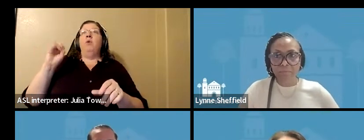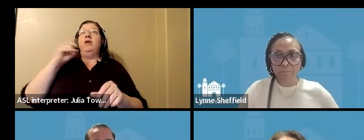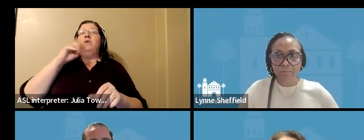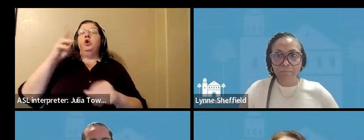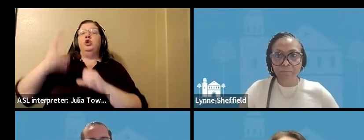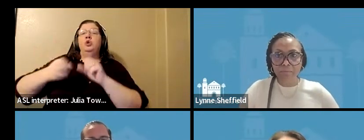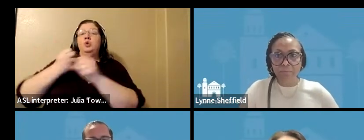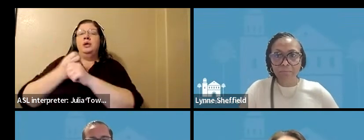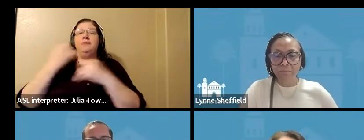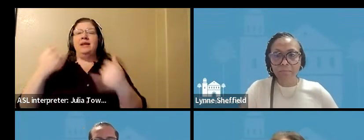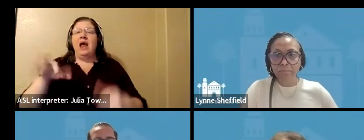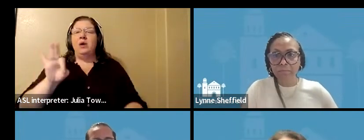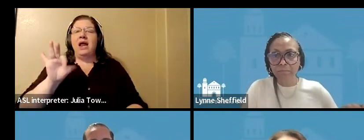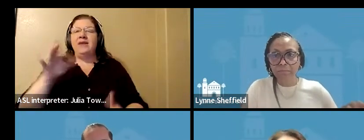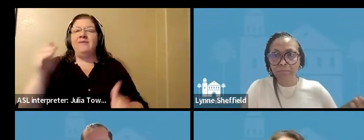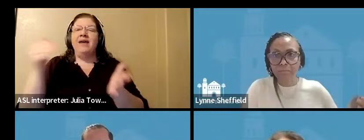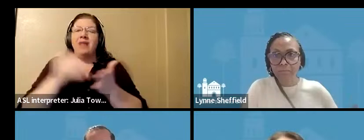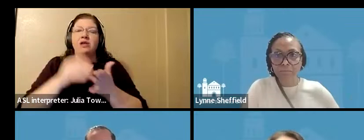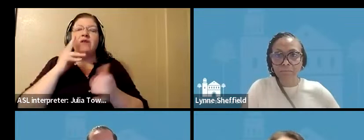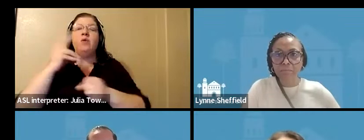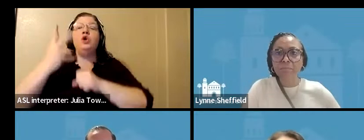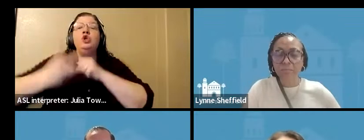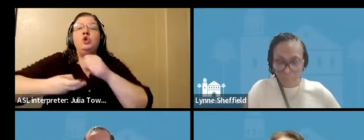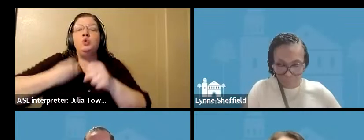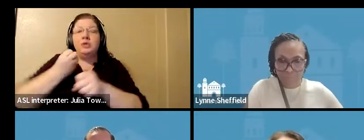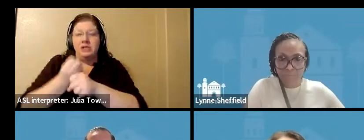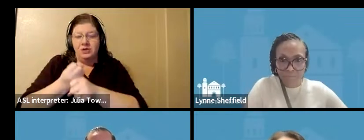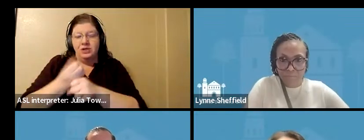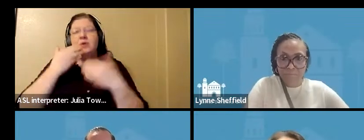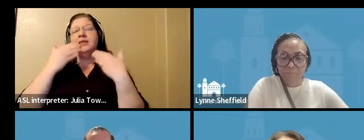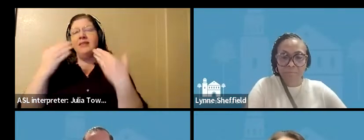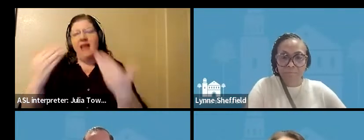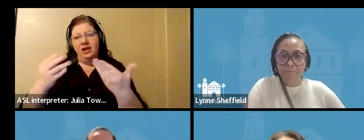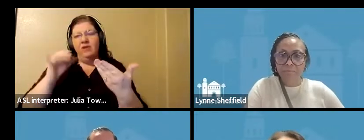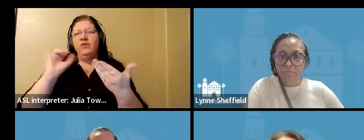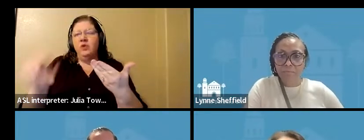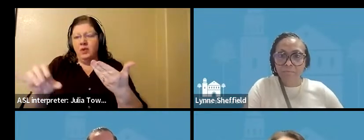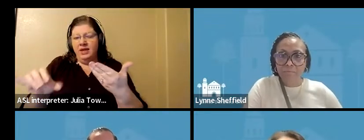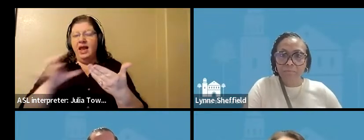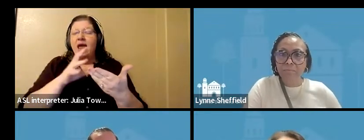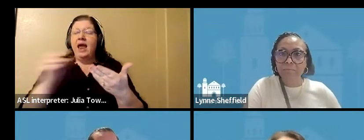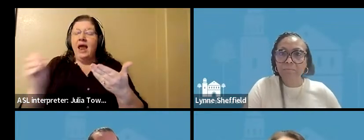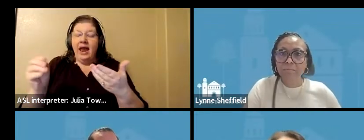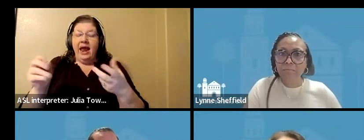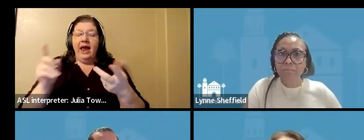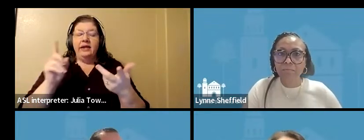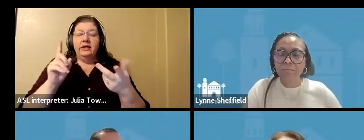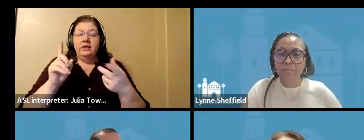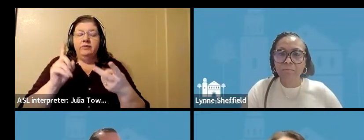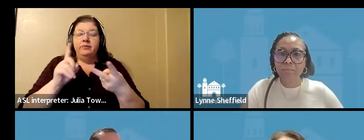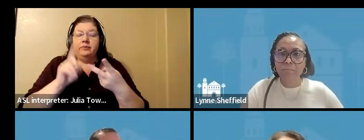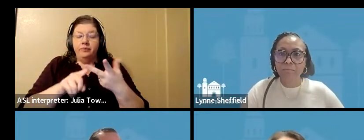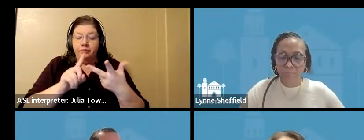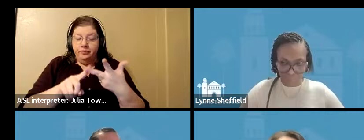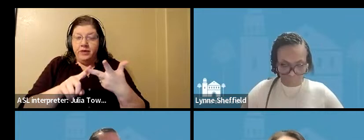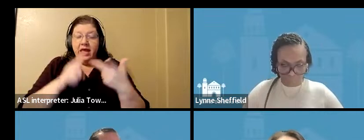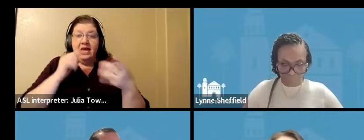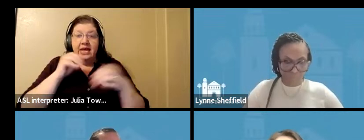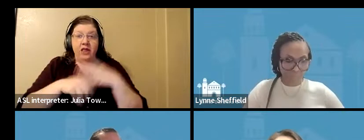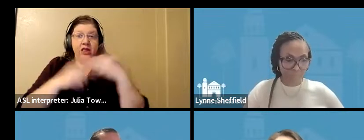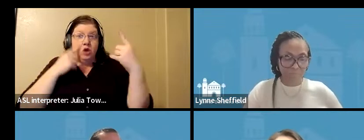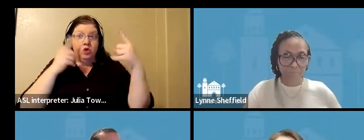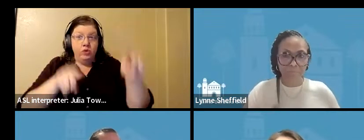it's 95,000 for 2 years. So thank you for doing that. And then in the agreement, it talks